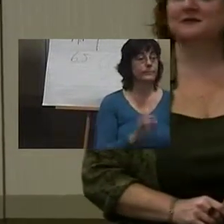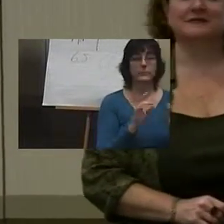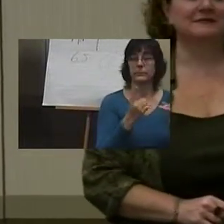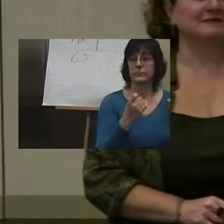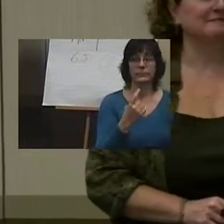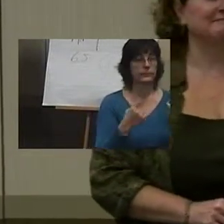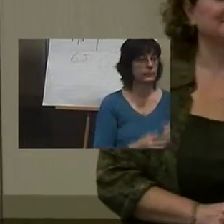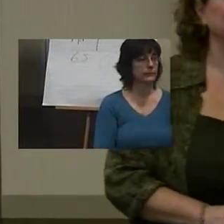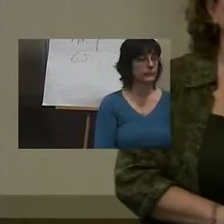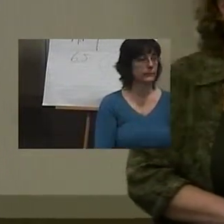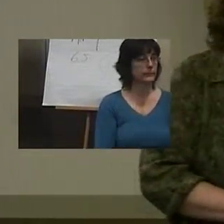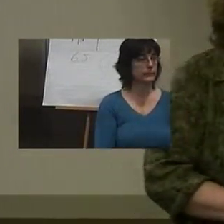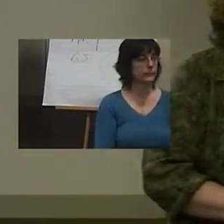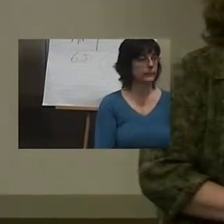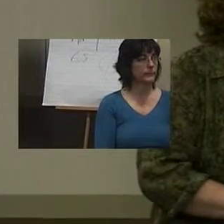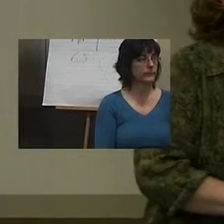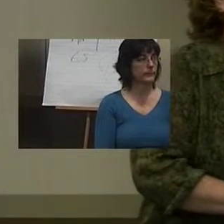that?